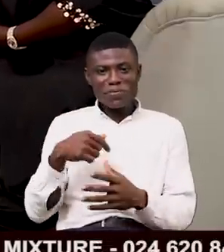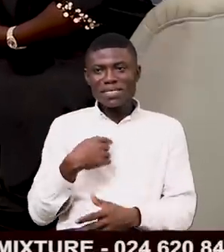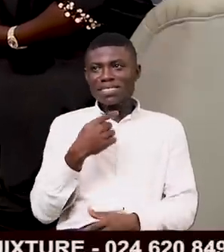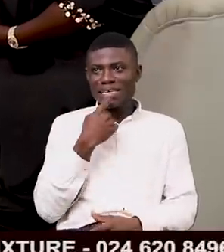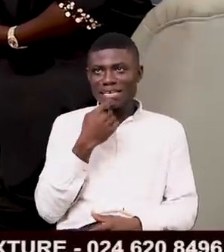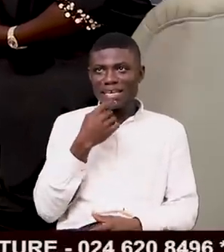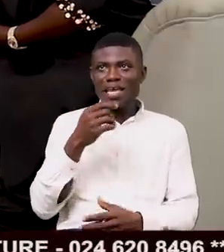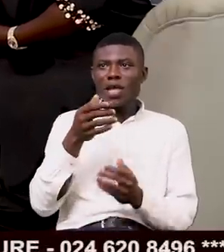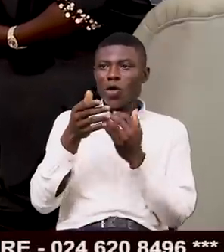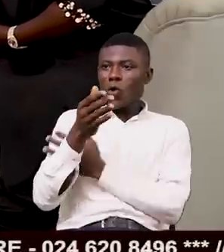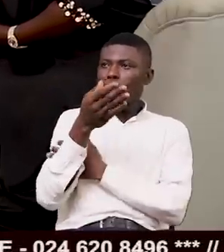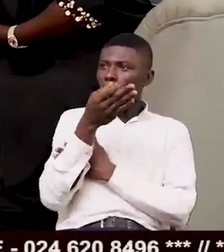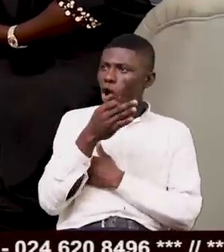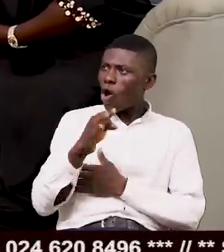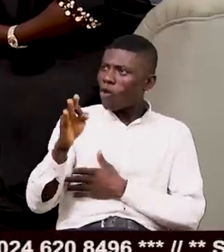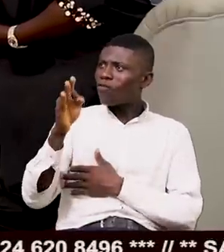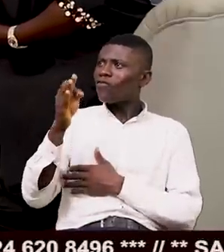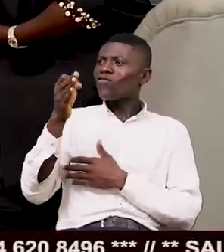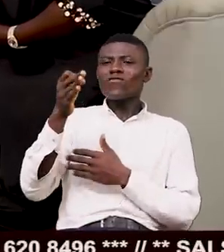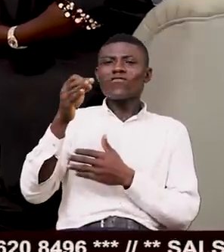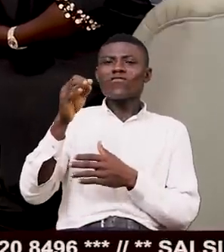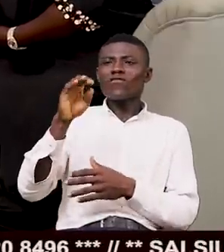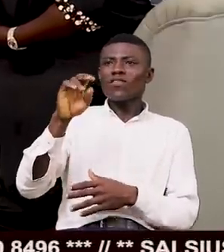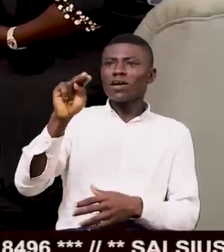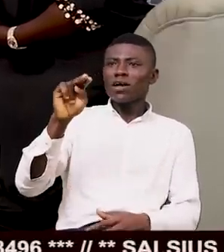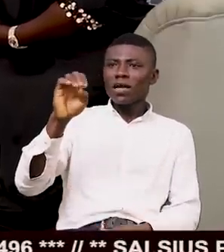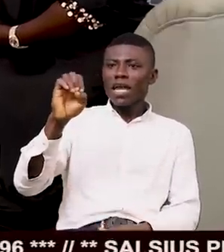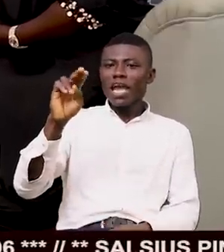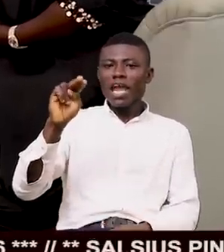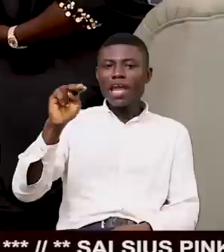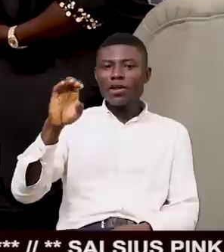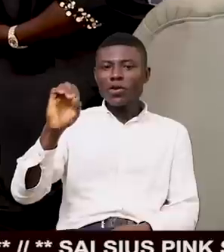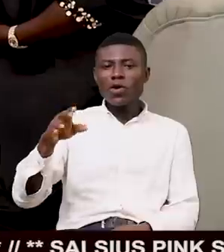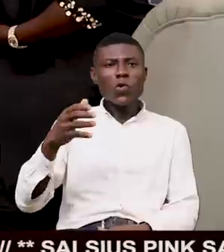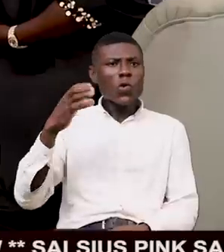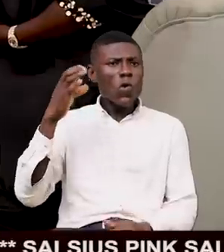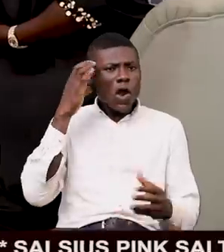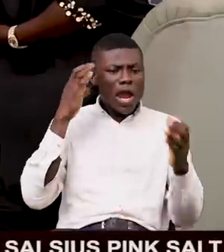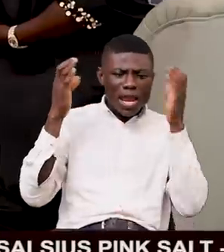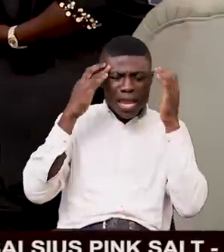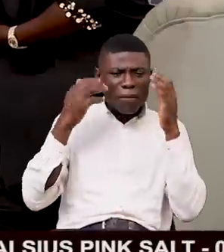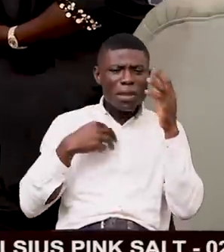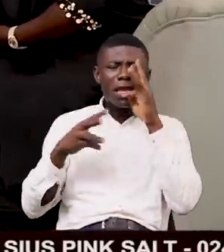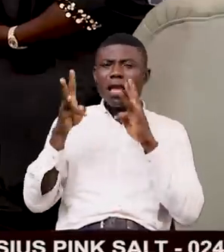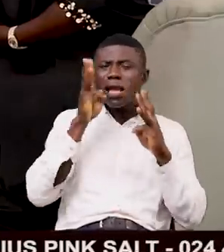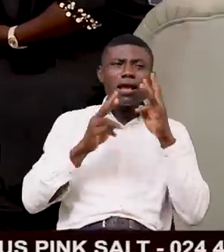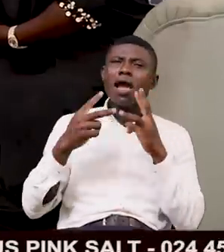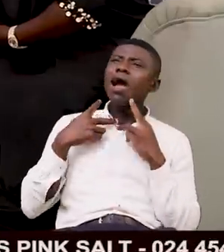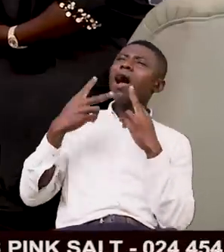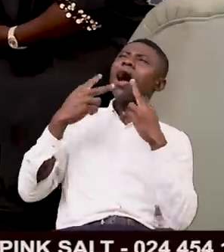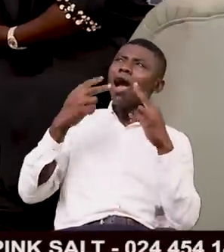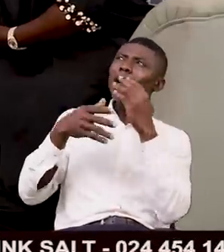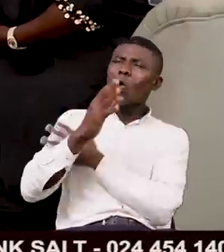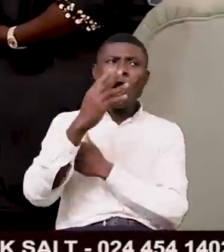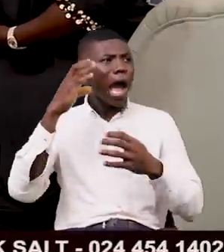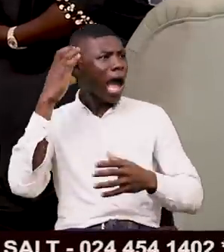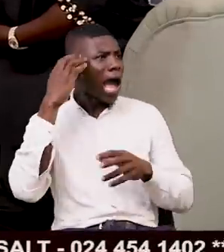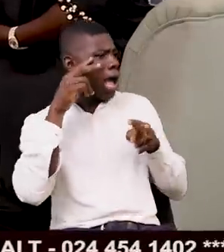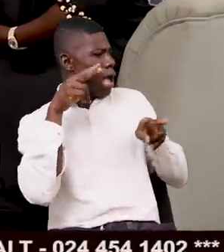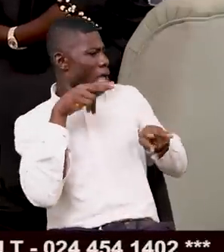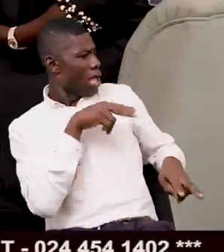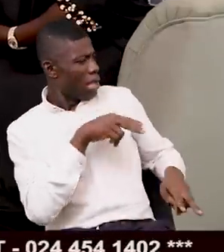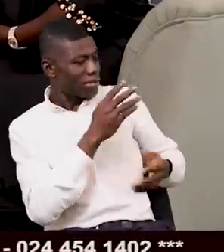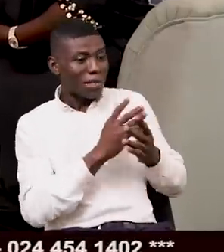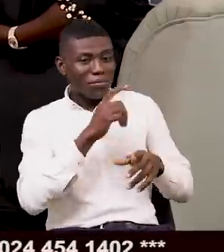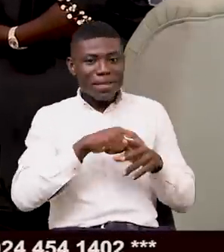heard Enoch, your prayer, my desperate cry. Now, your desperate cry, desperate. Who's a sometimes a soon people who sooner? What must